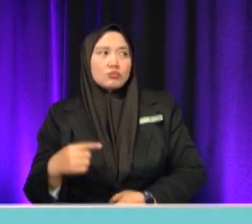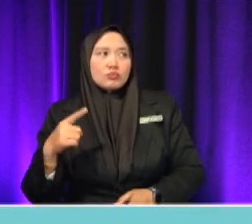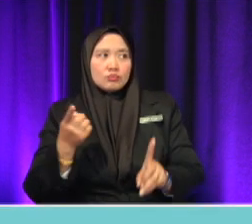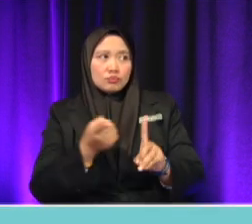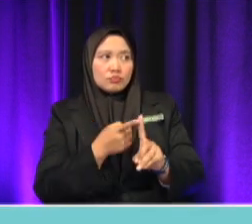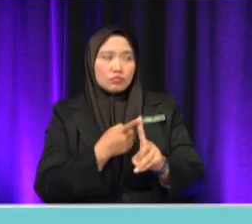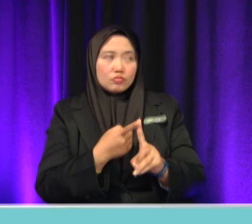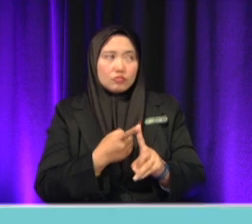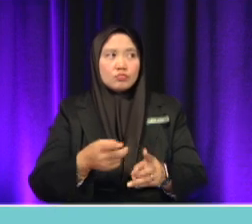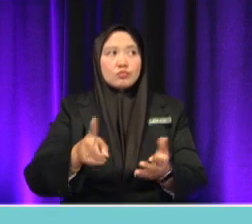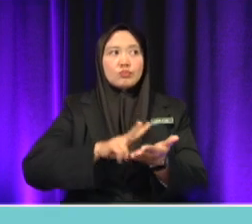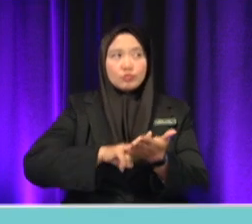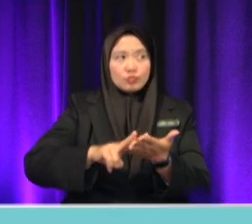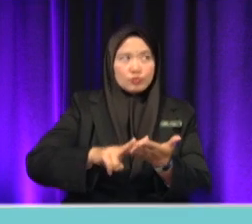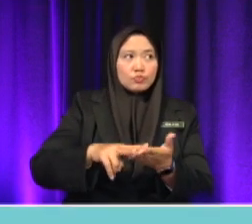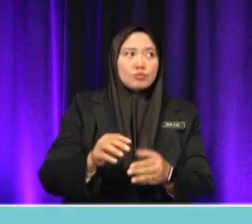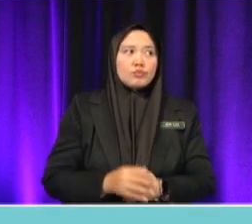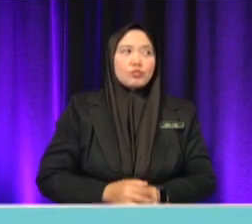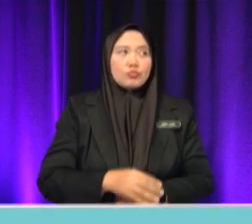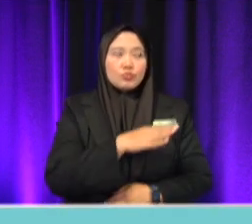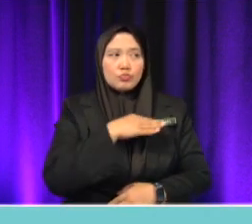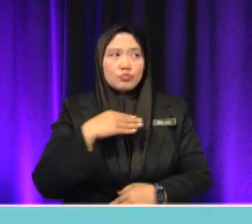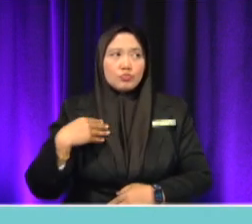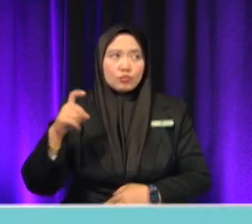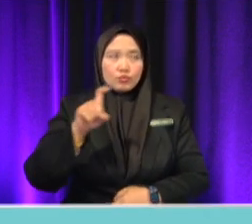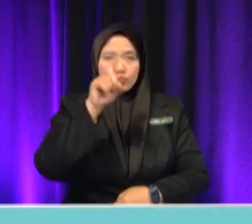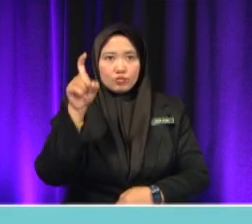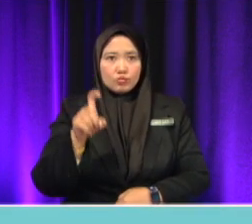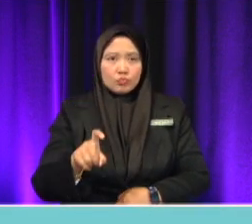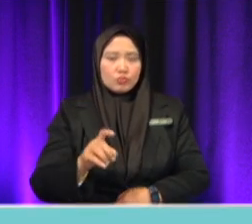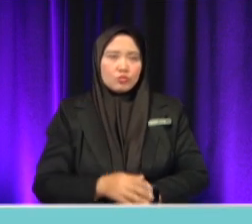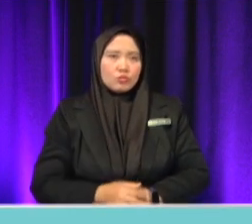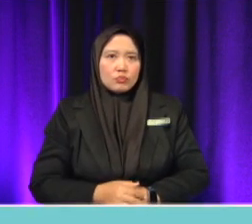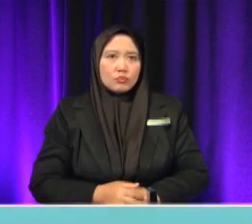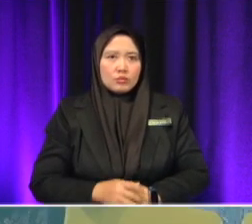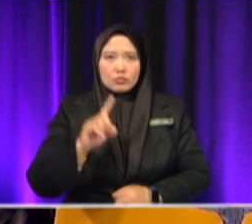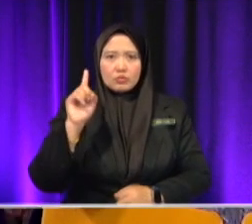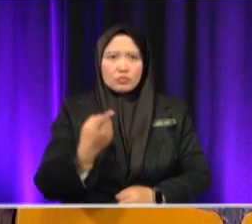the passage and questions at a glance. So at a glance means